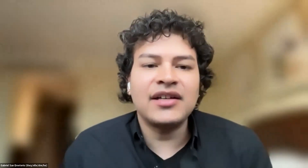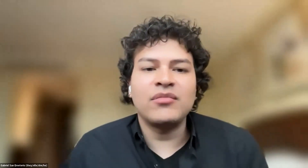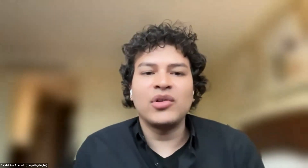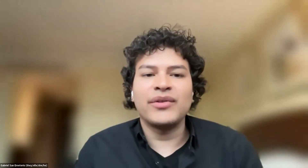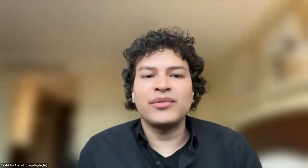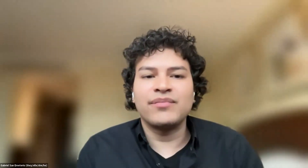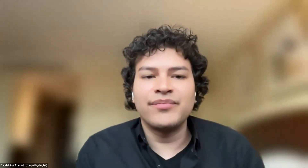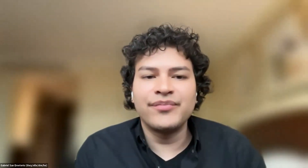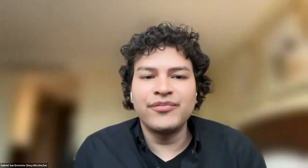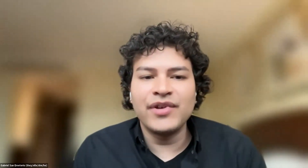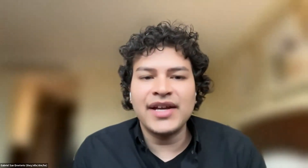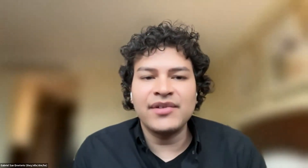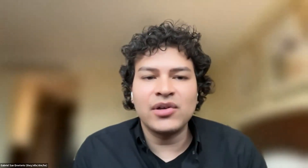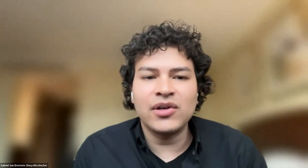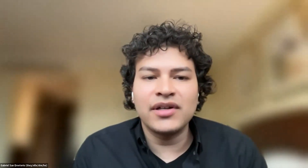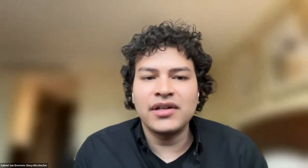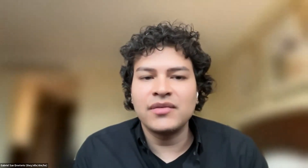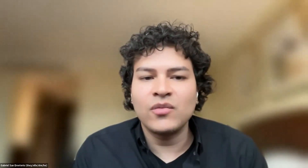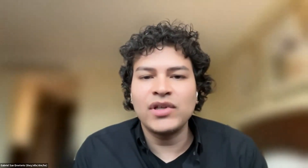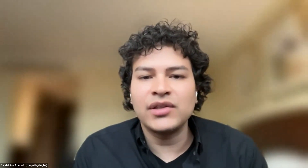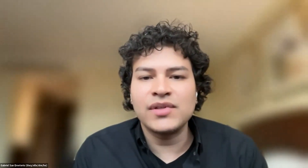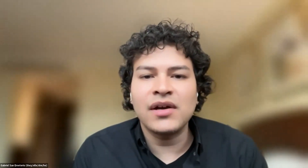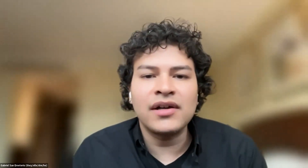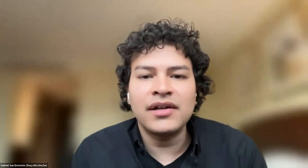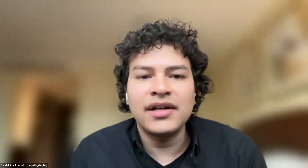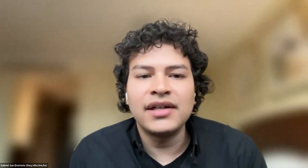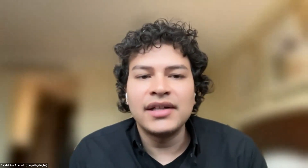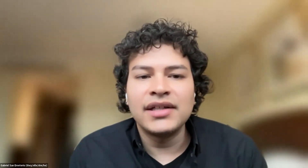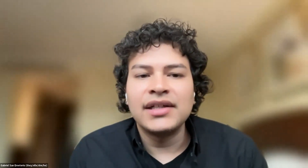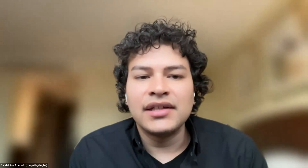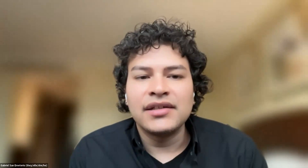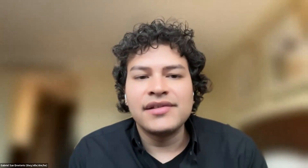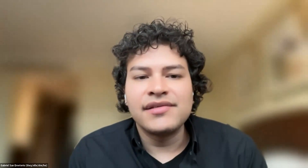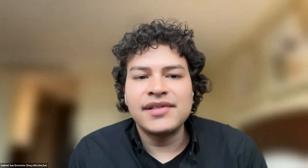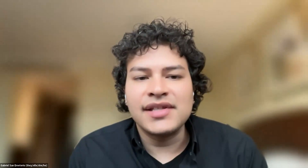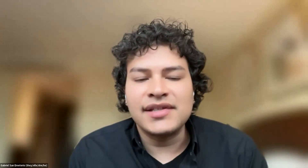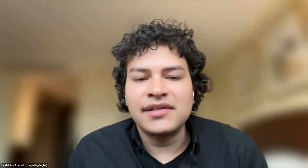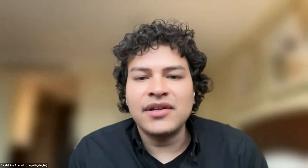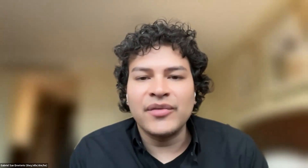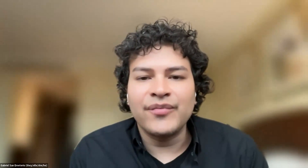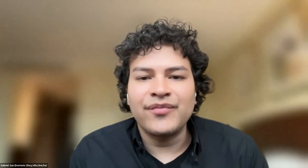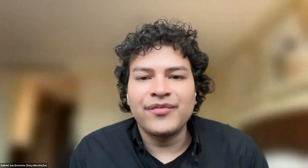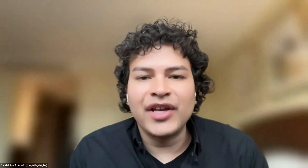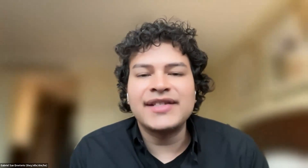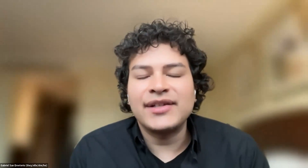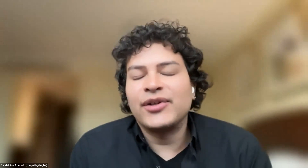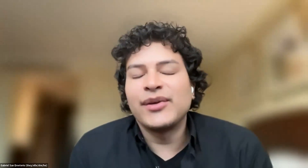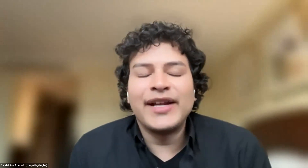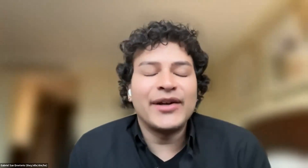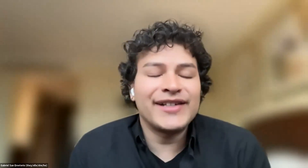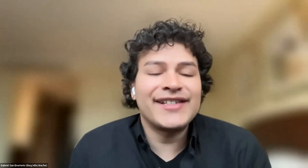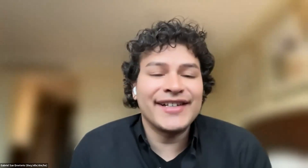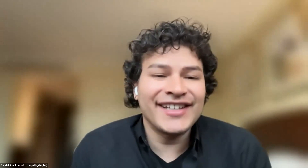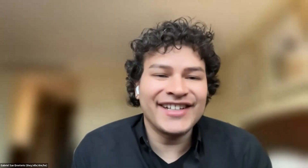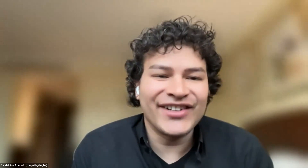effects, although we haven't heard what those are, since it's